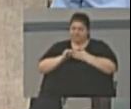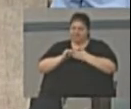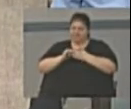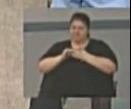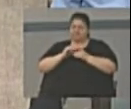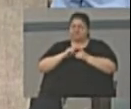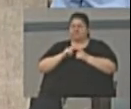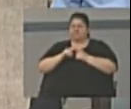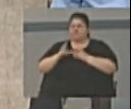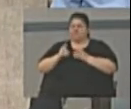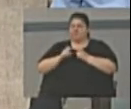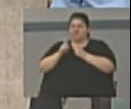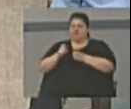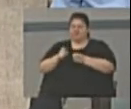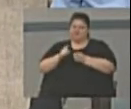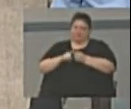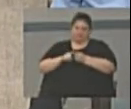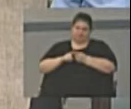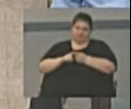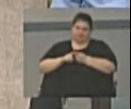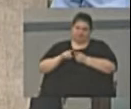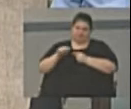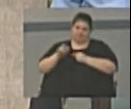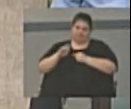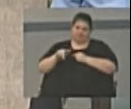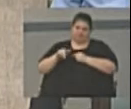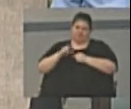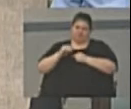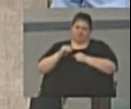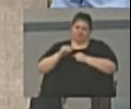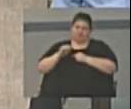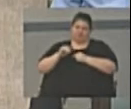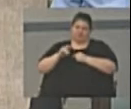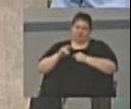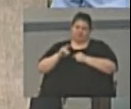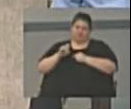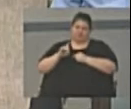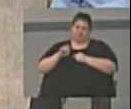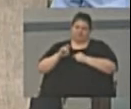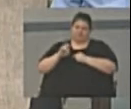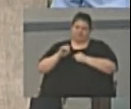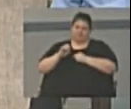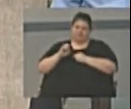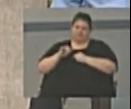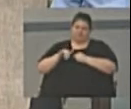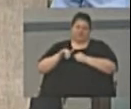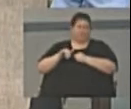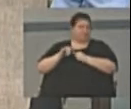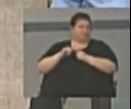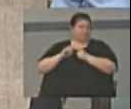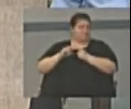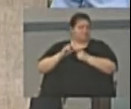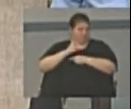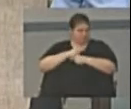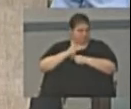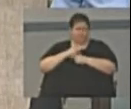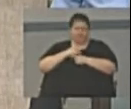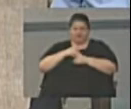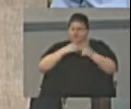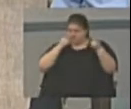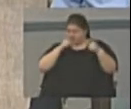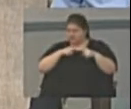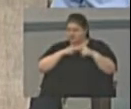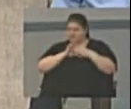deliver that to Laurel and Mr. Dory to make sure that you all feel that it's consistent with